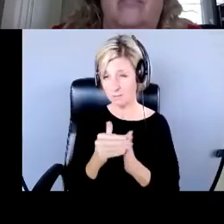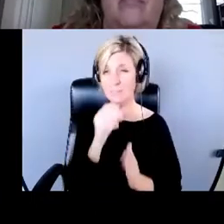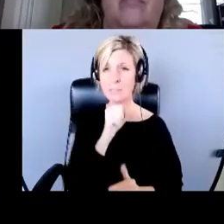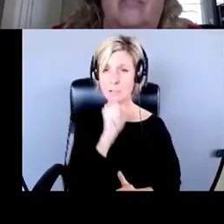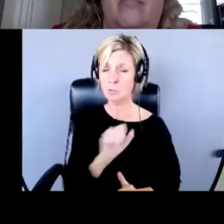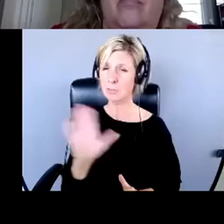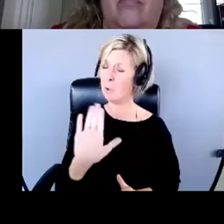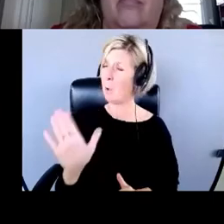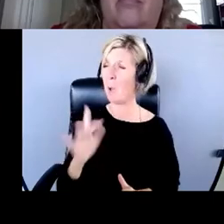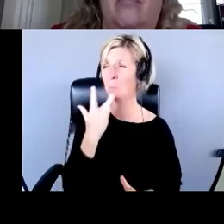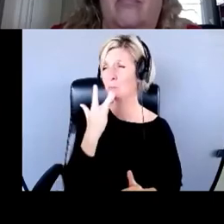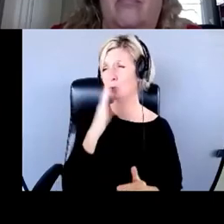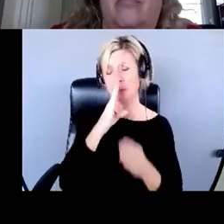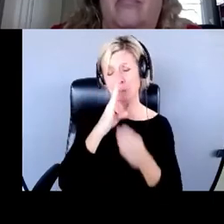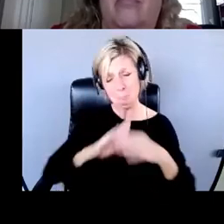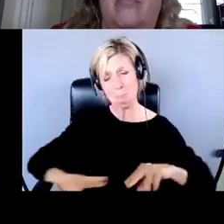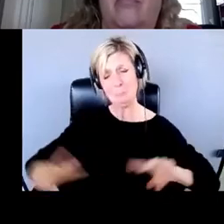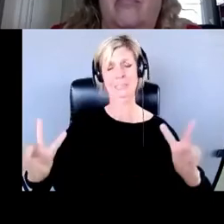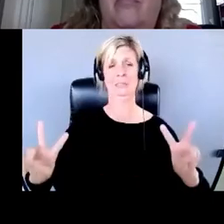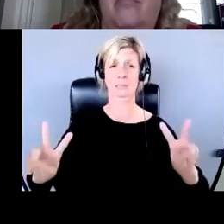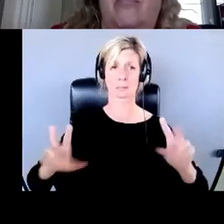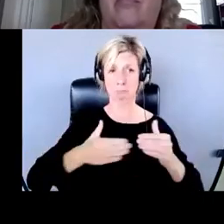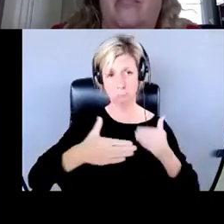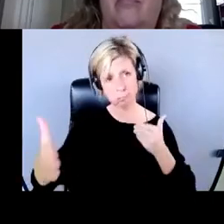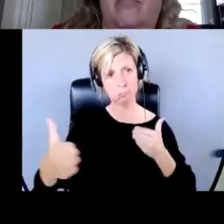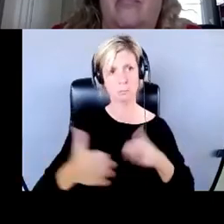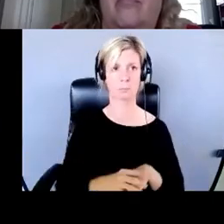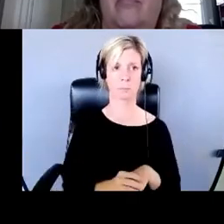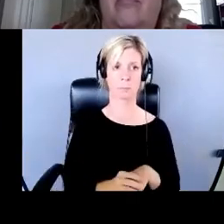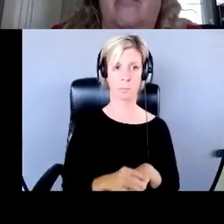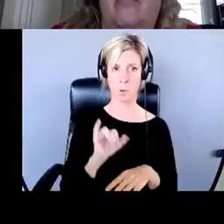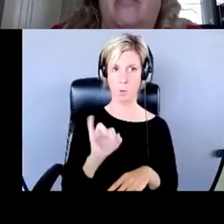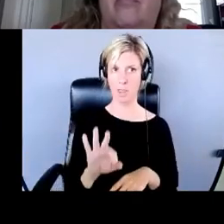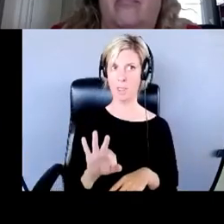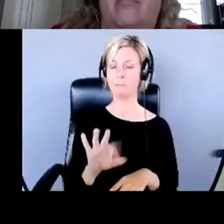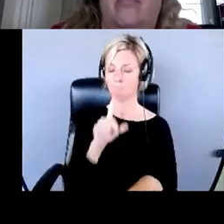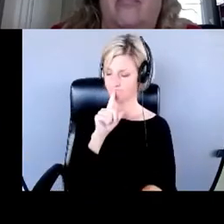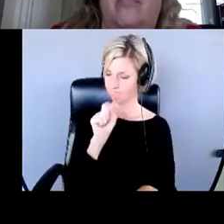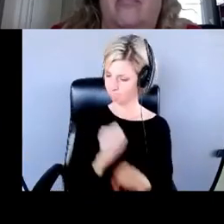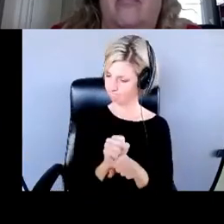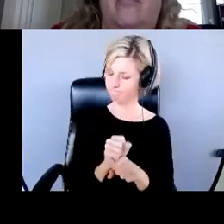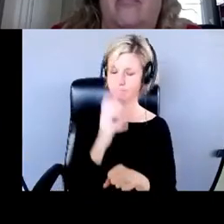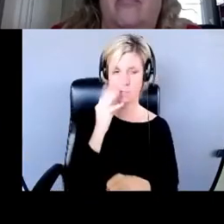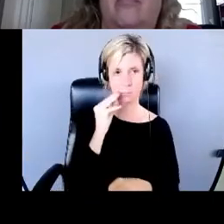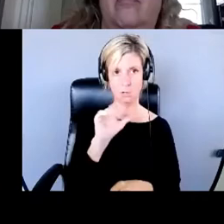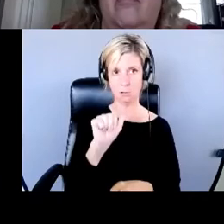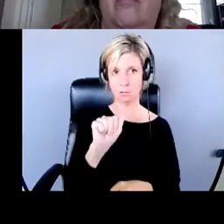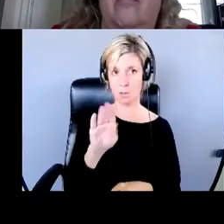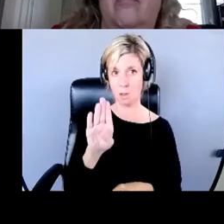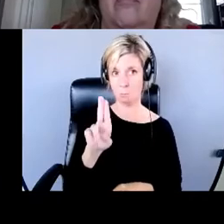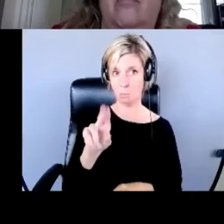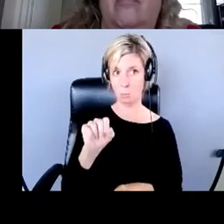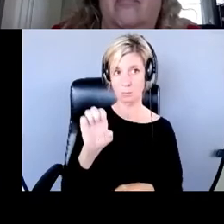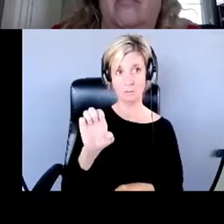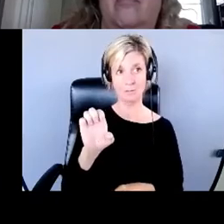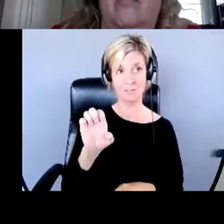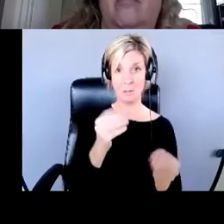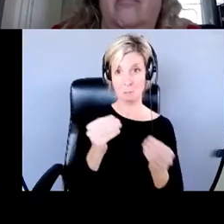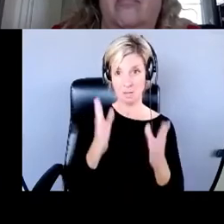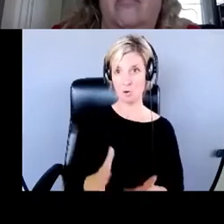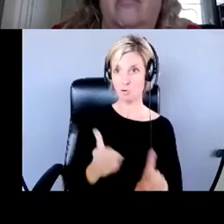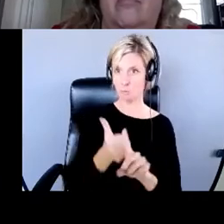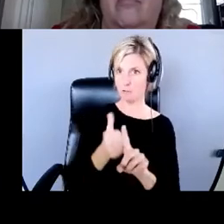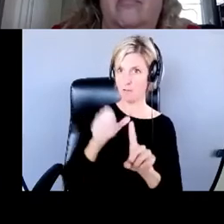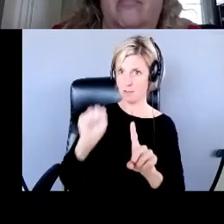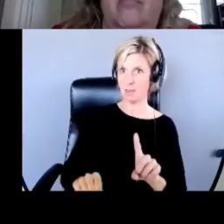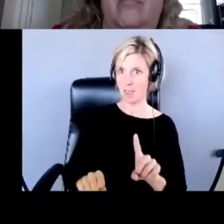there's something going on, mediation can be such an incredible kind of safety net so that